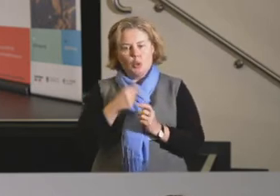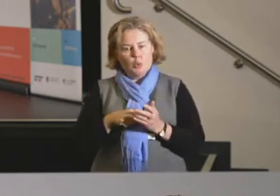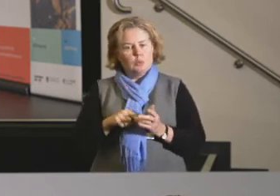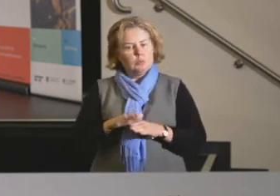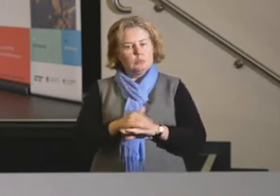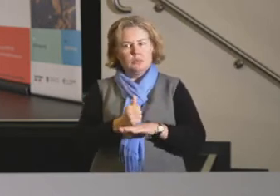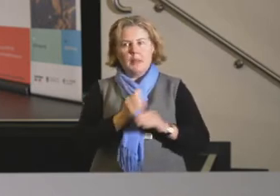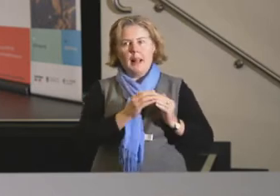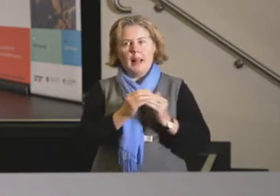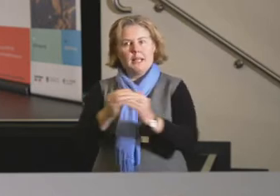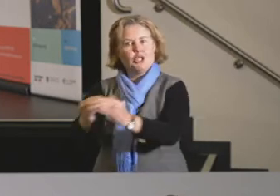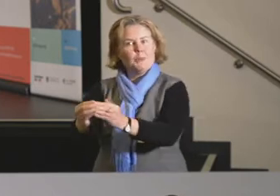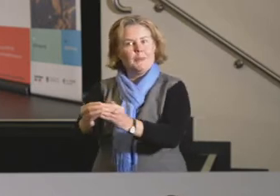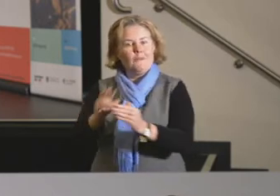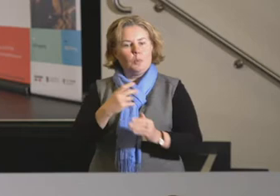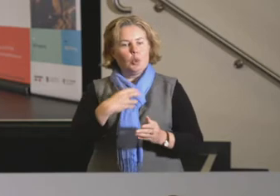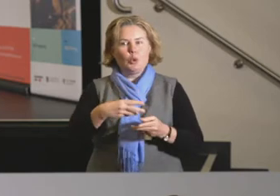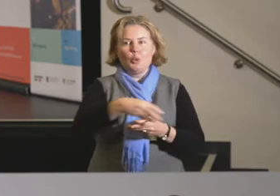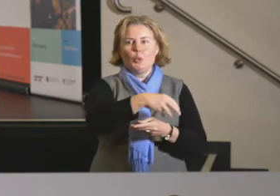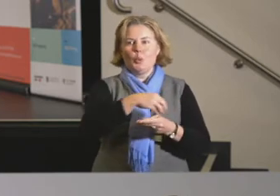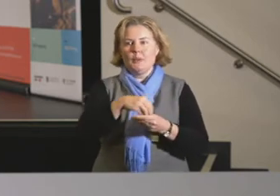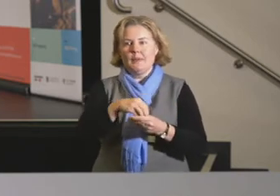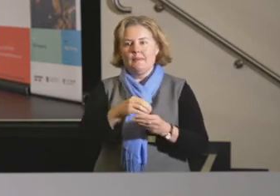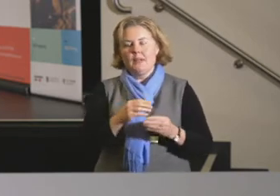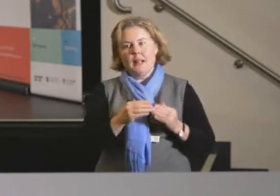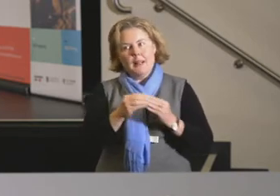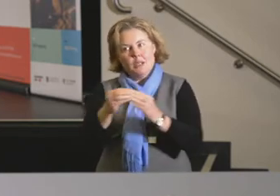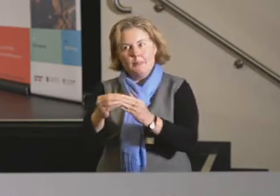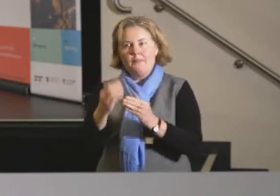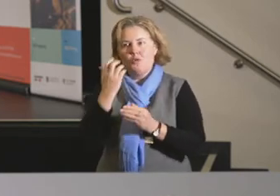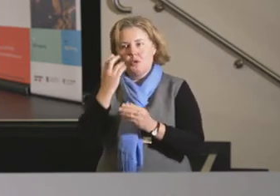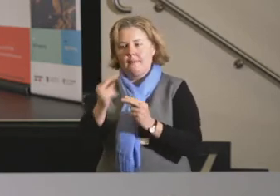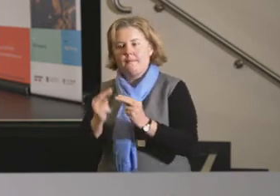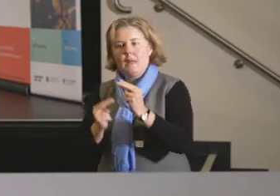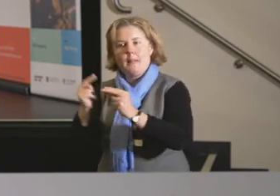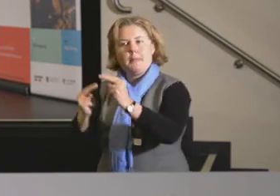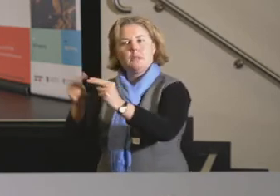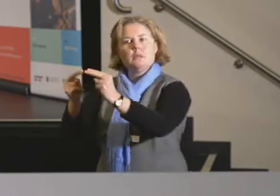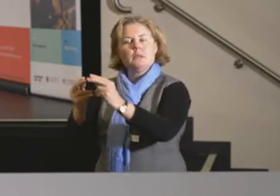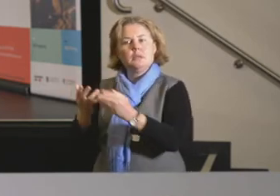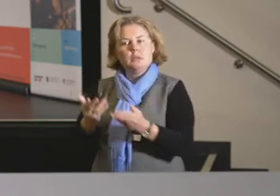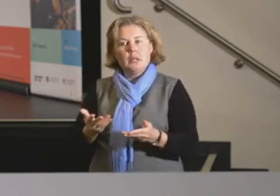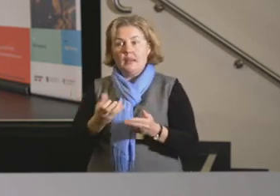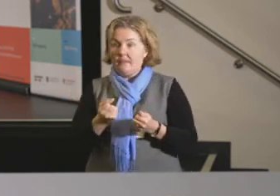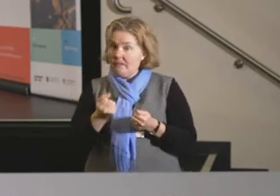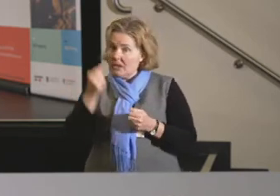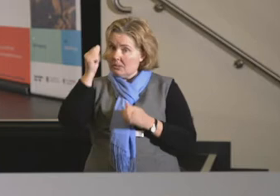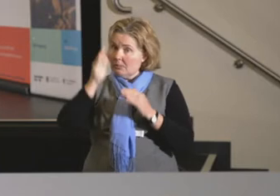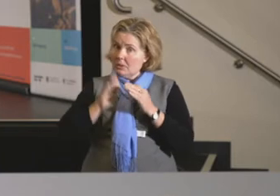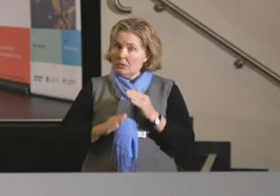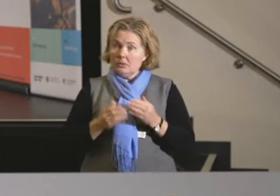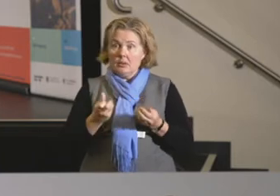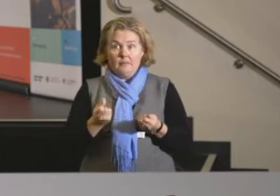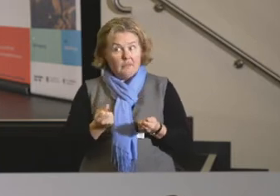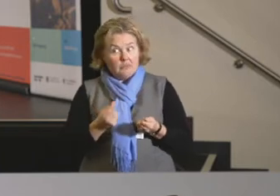inclusive leadership for development, do we have experiences? Do we have examples? Where would we say we need